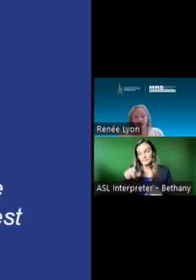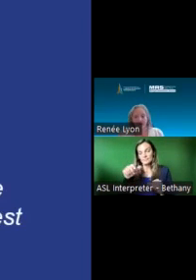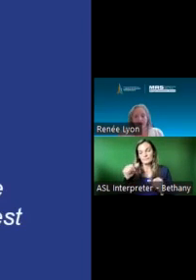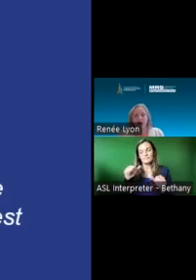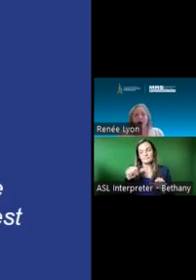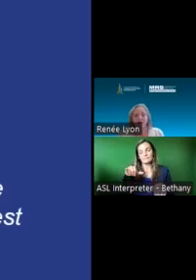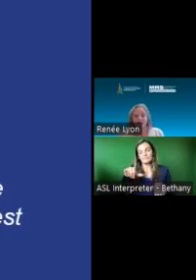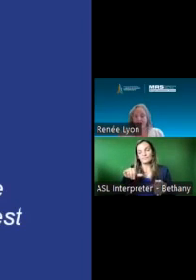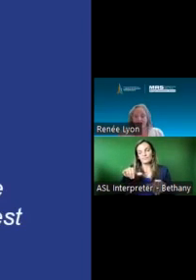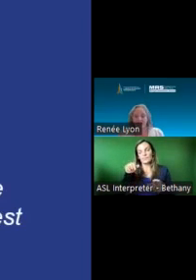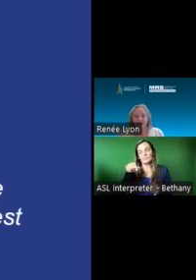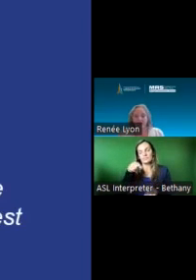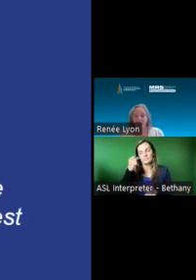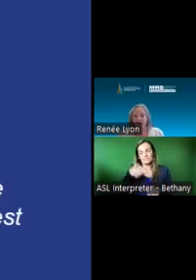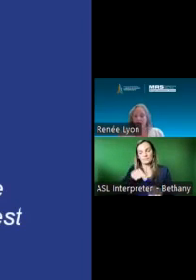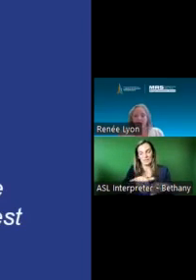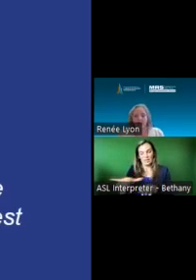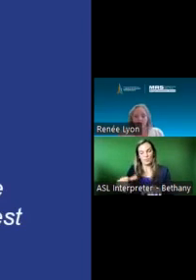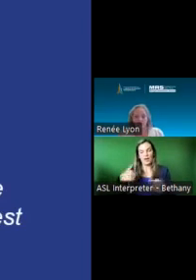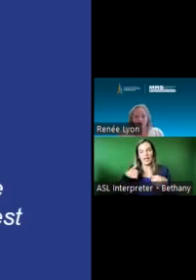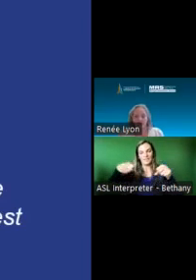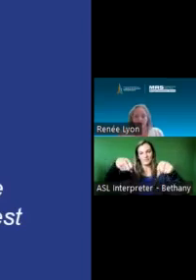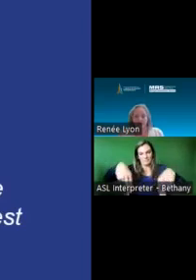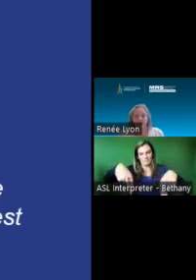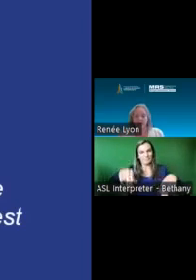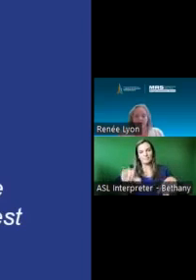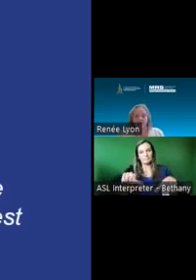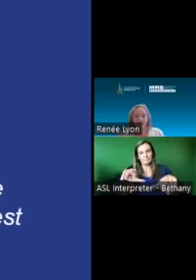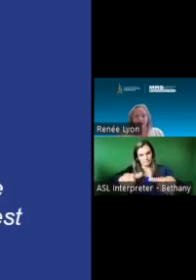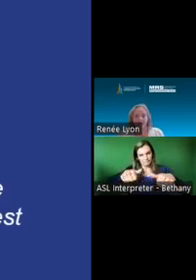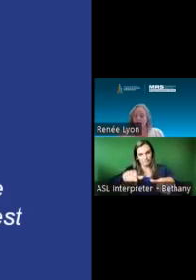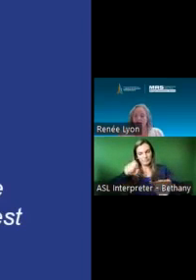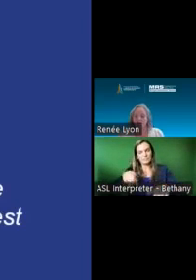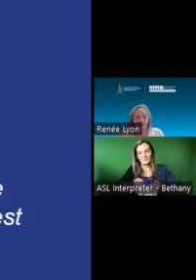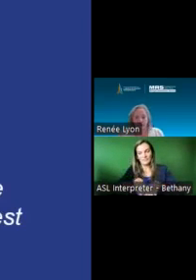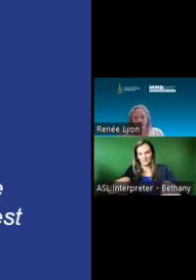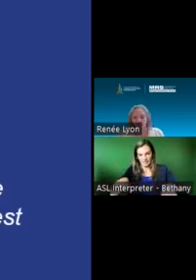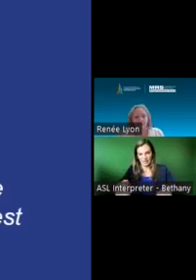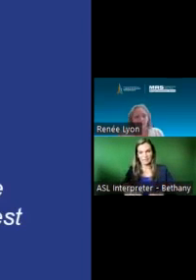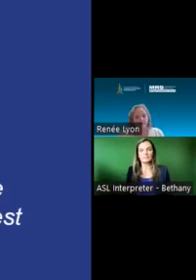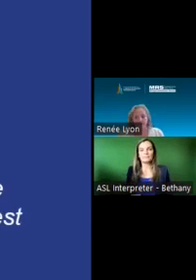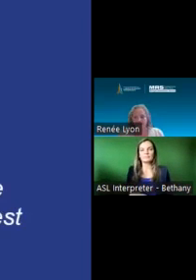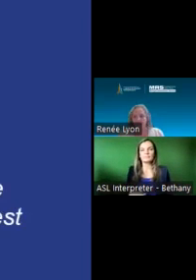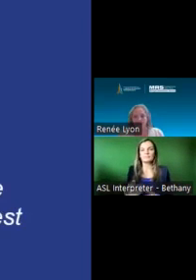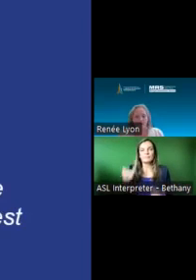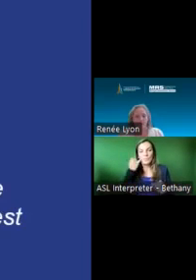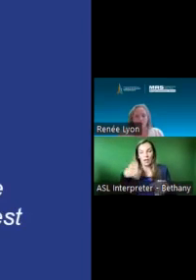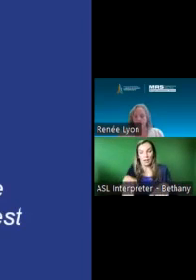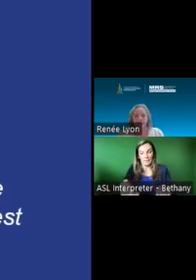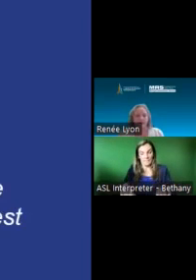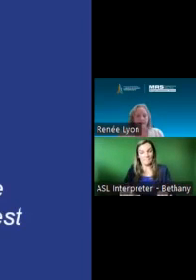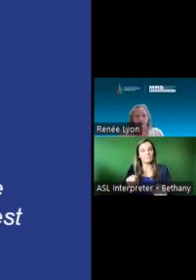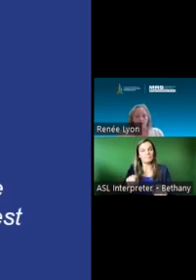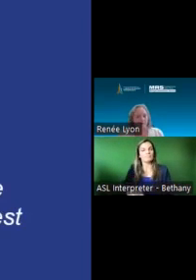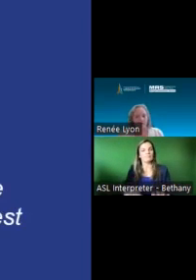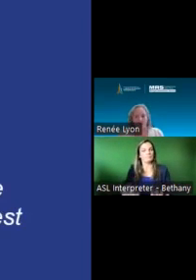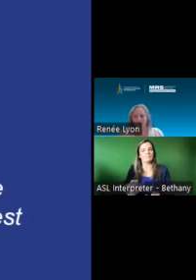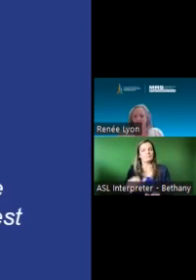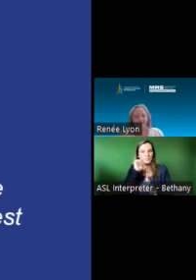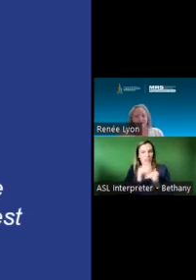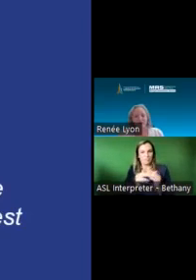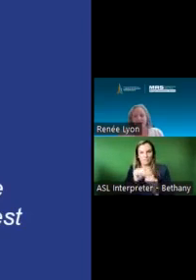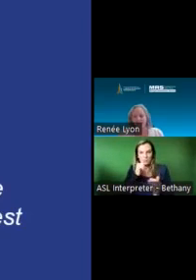the back are down so that your wrists remain flat. Do not use the feet that come with the